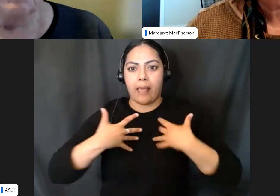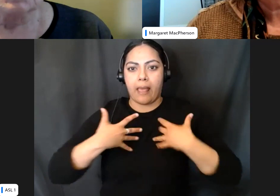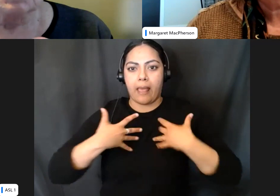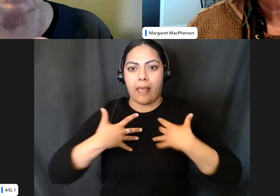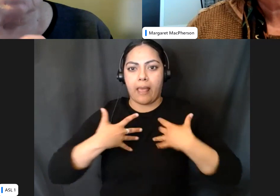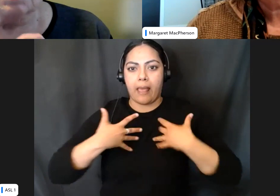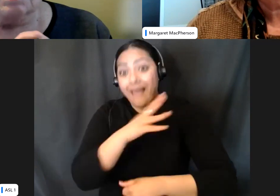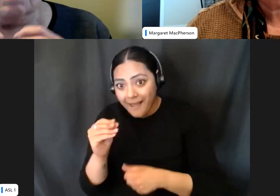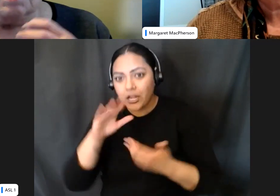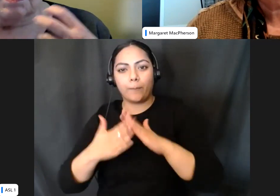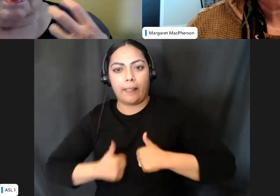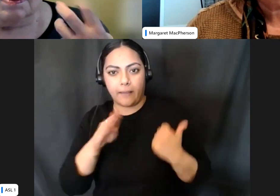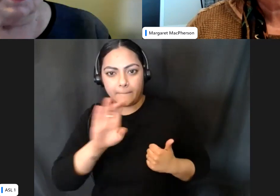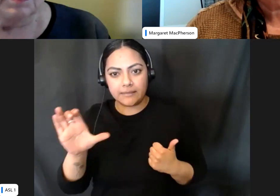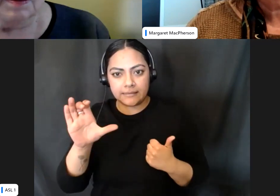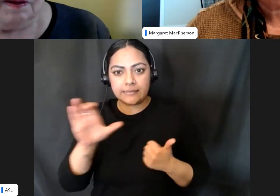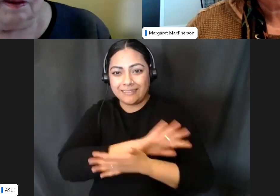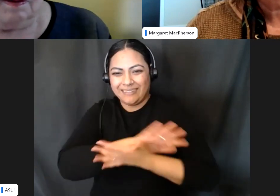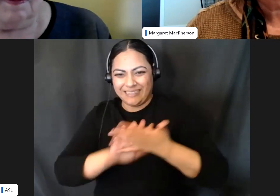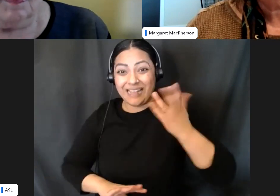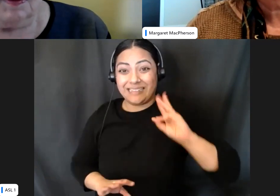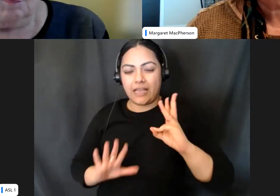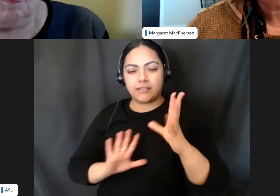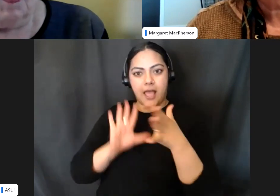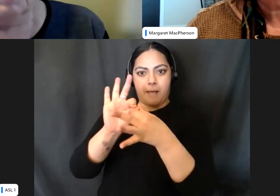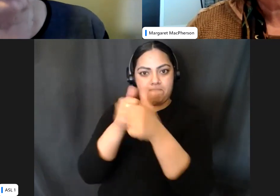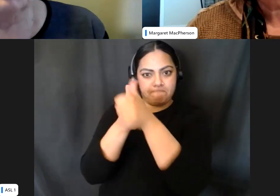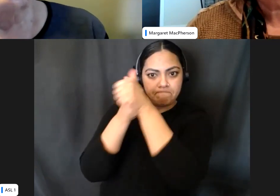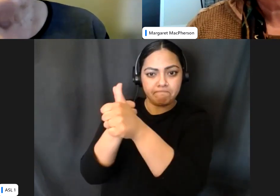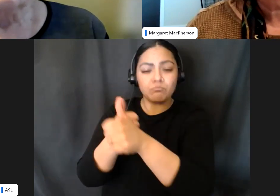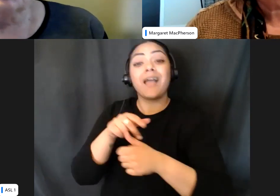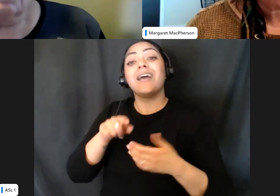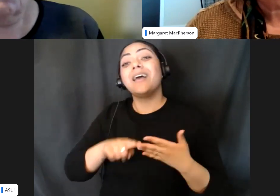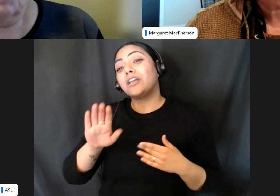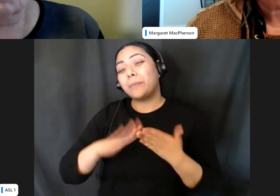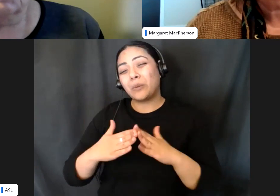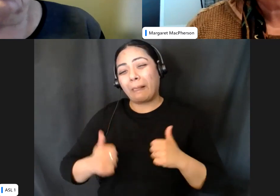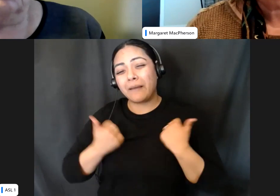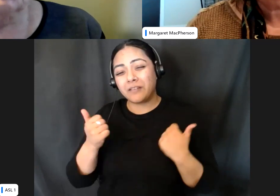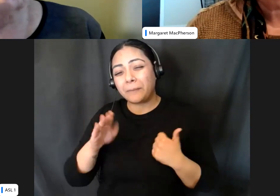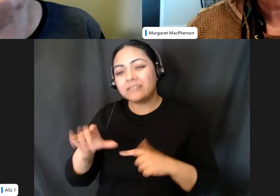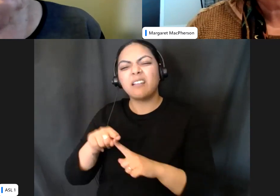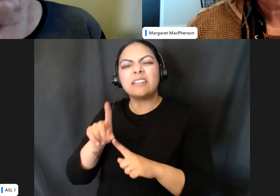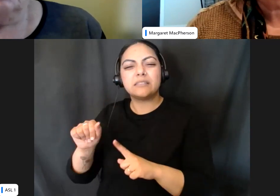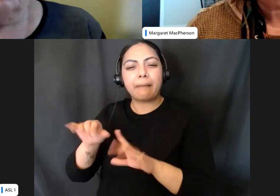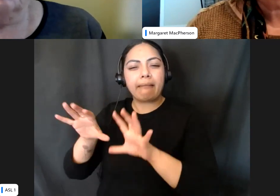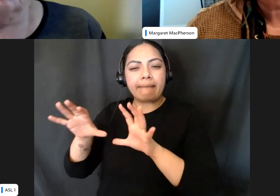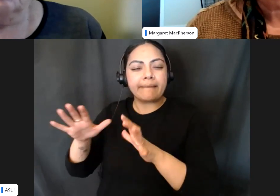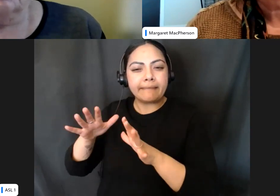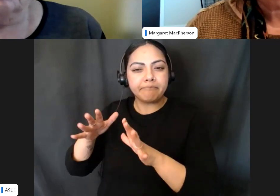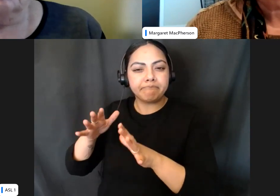is the disability population. So they are very much part of what we do.